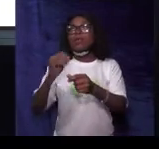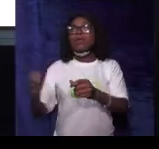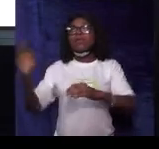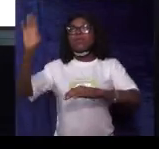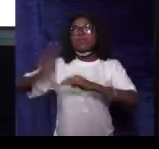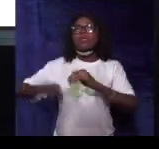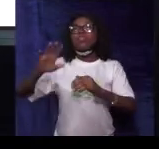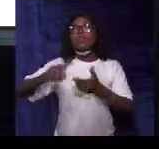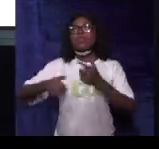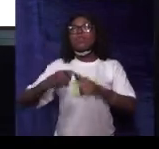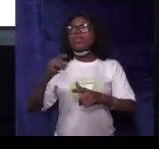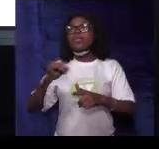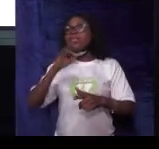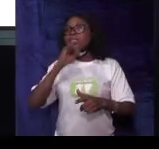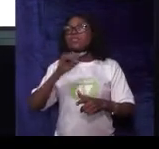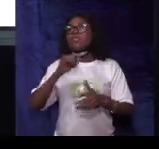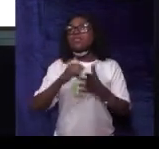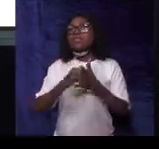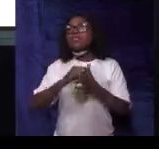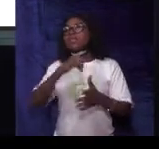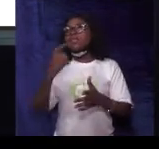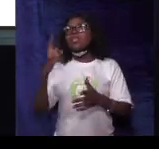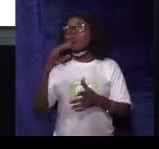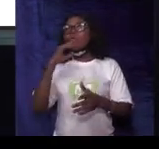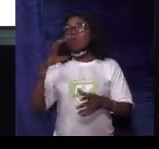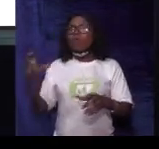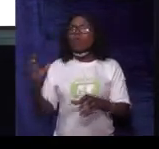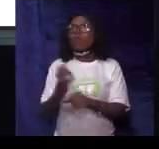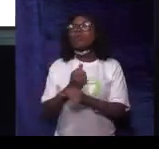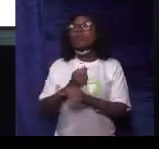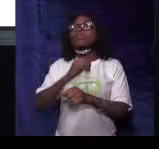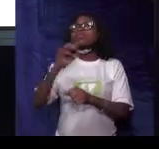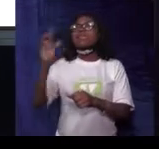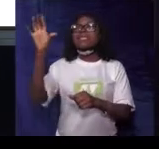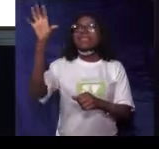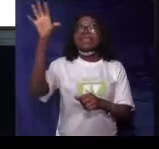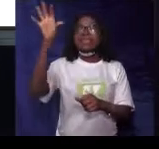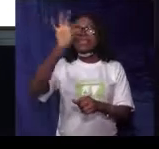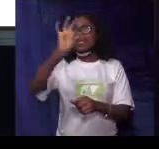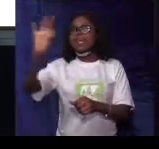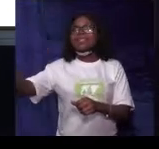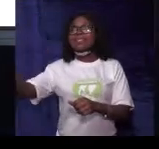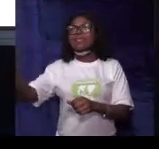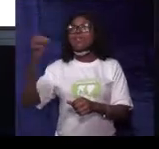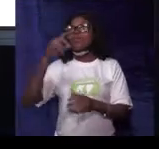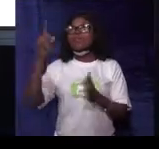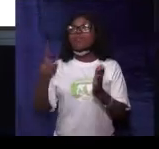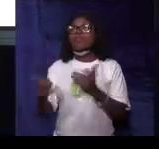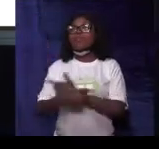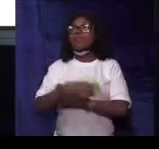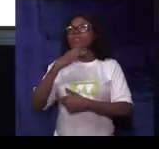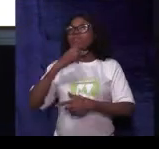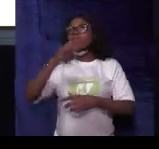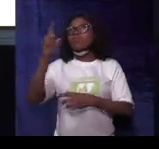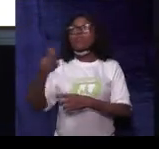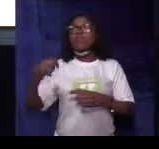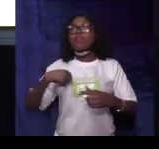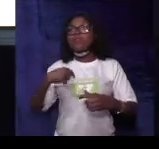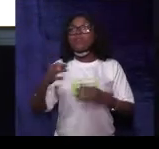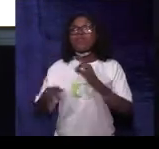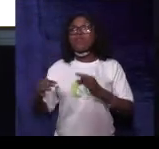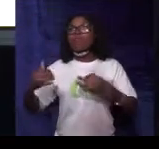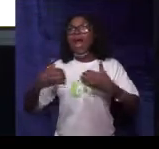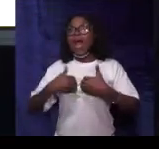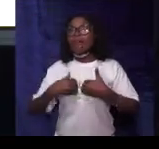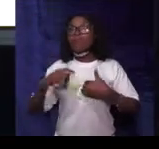than your friend? Or is there anybody who got 90% of the questions I have displayed today? If